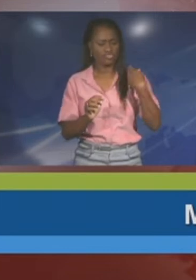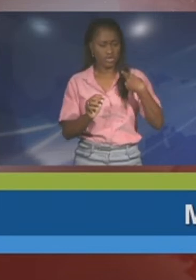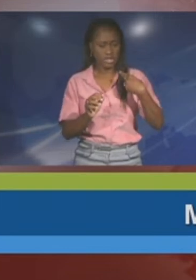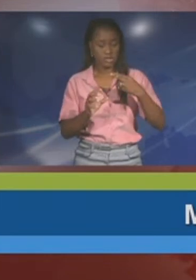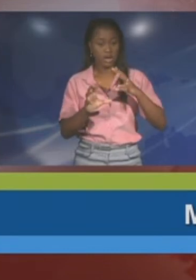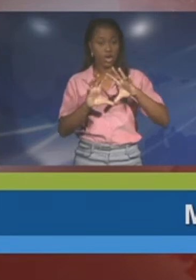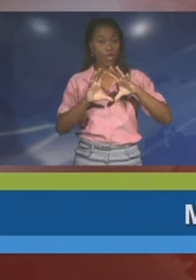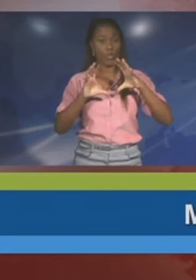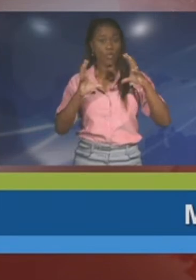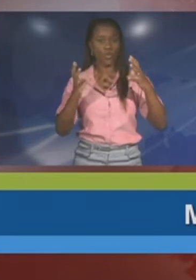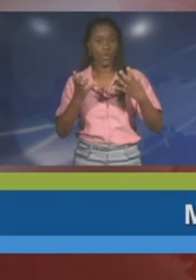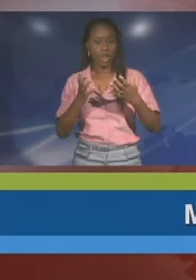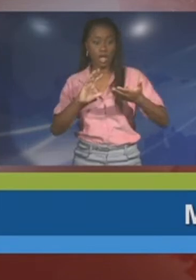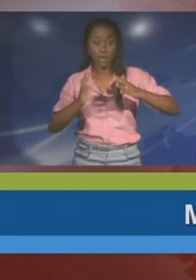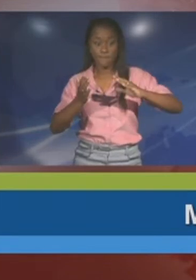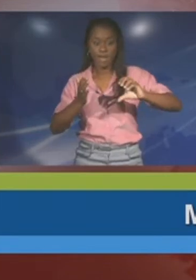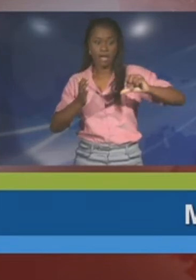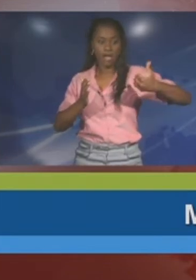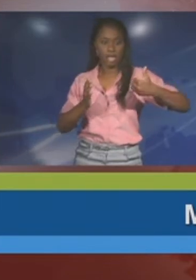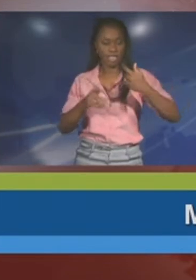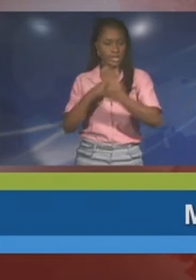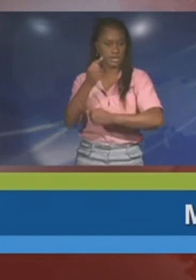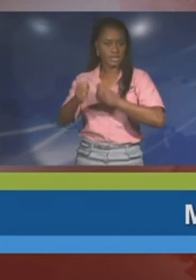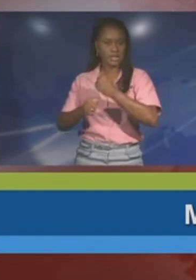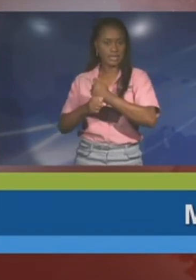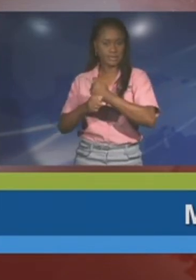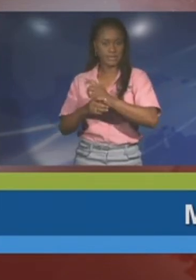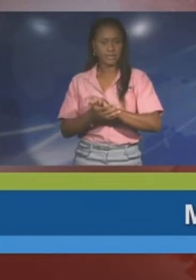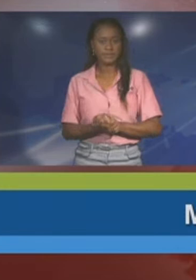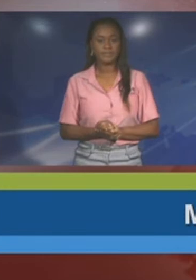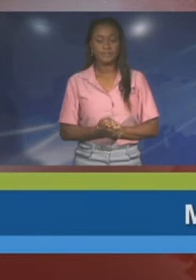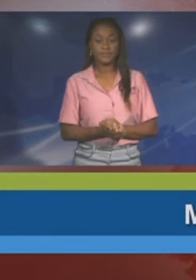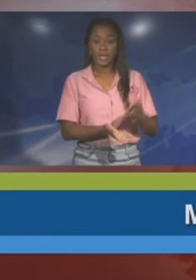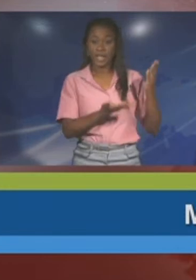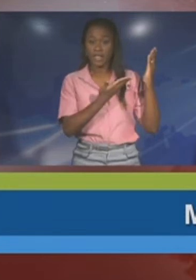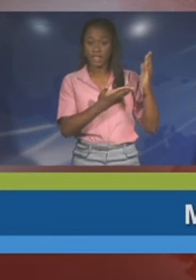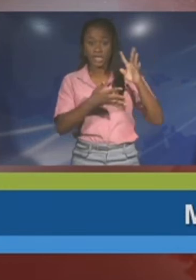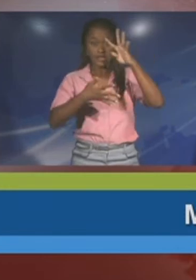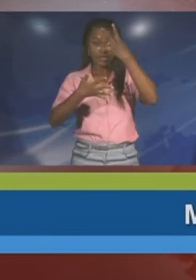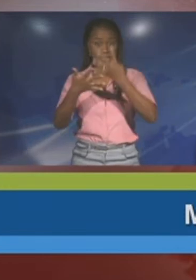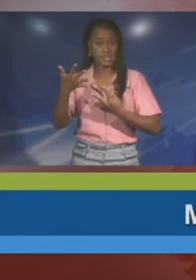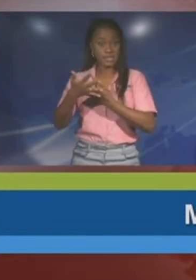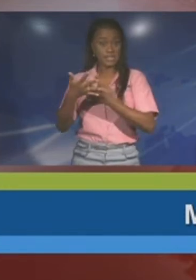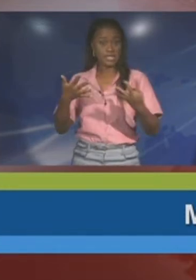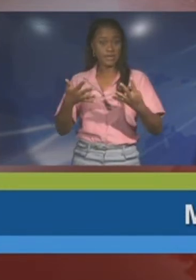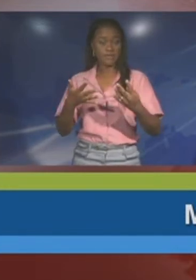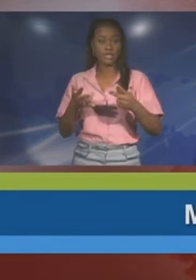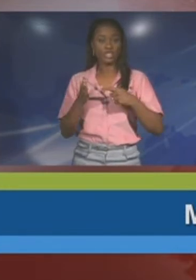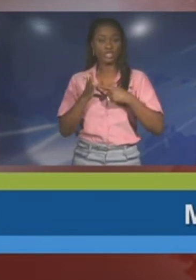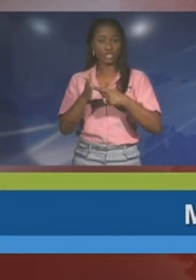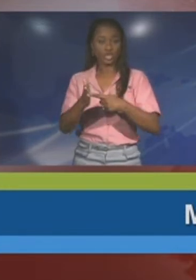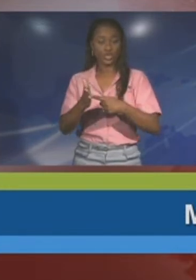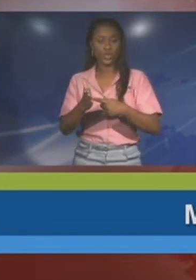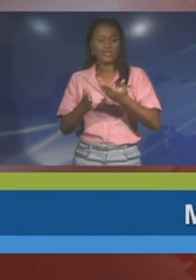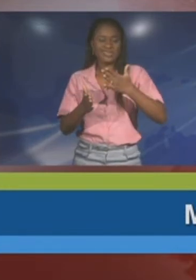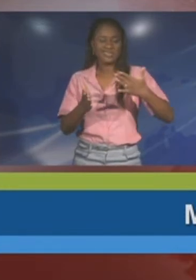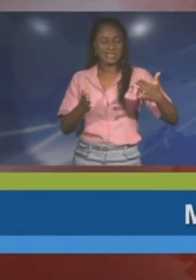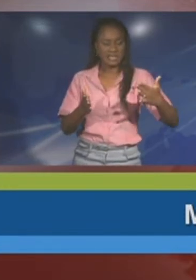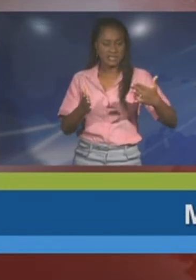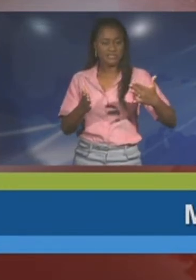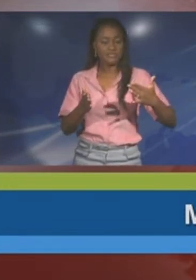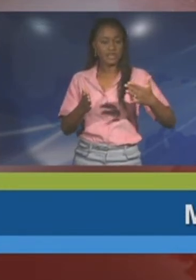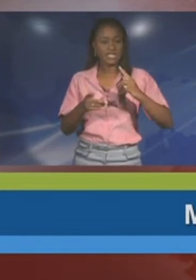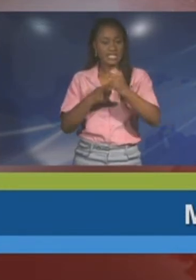health compared to other circulating variants. So this table will depict our previously circulating variants of